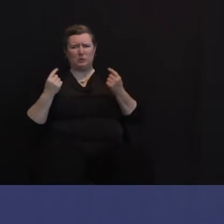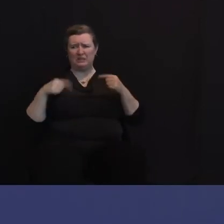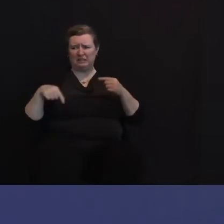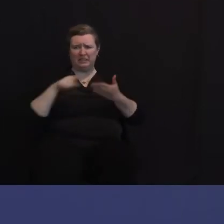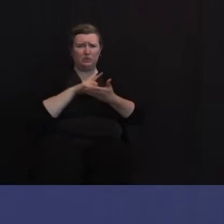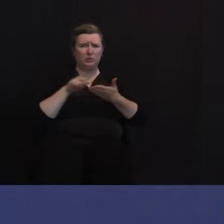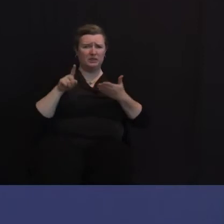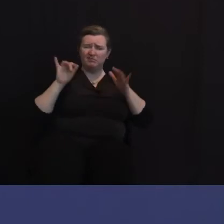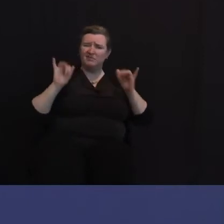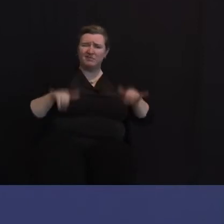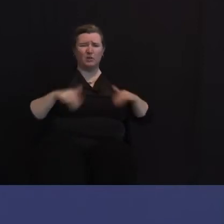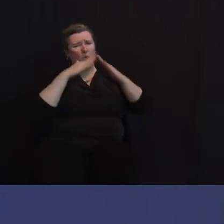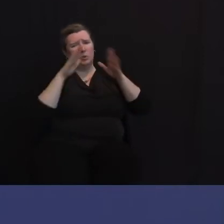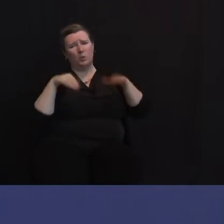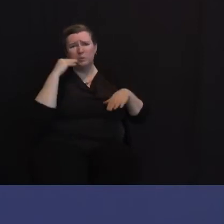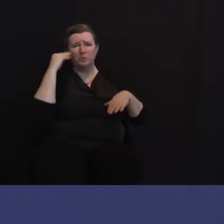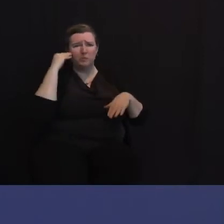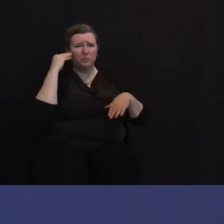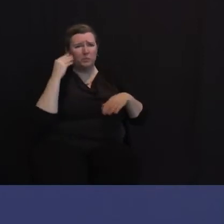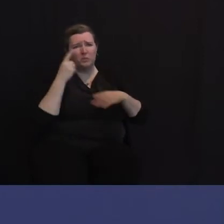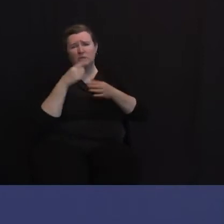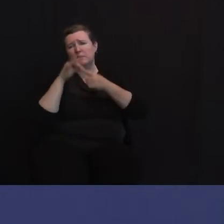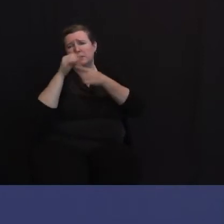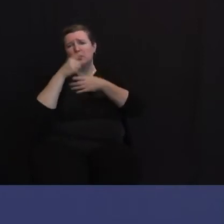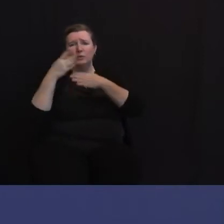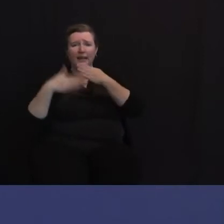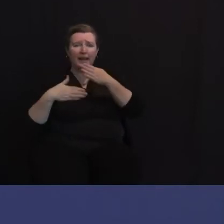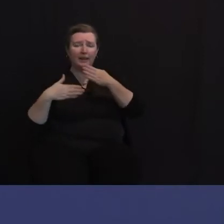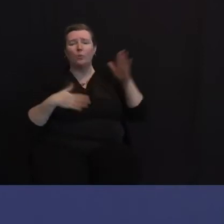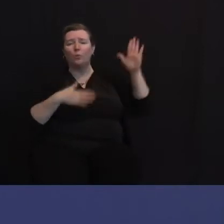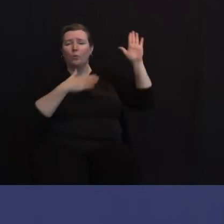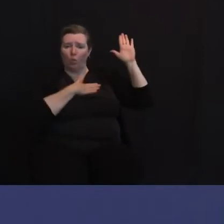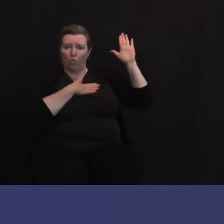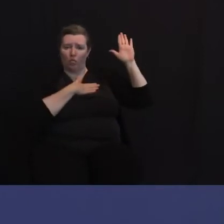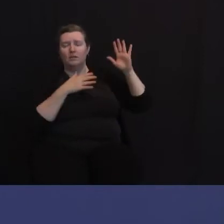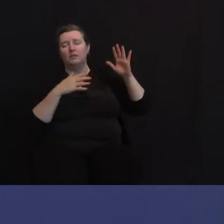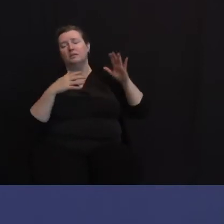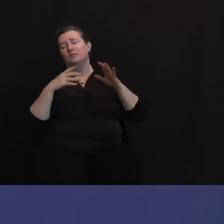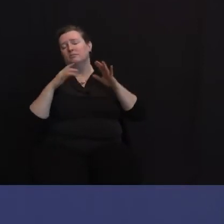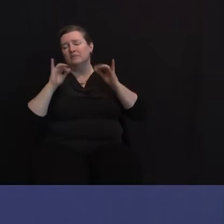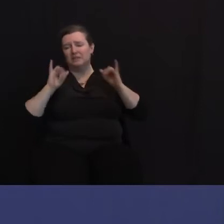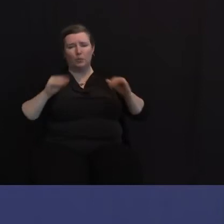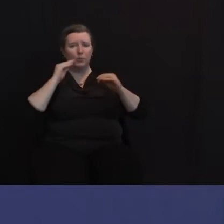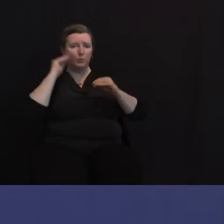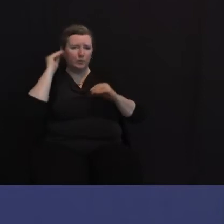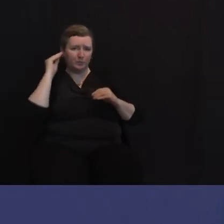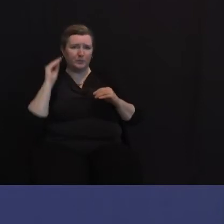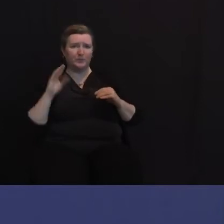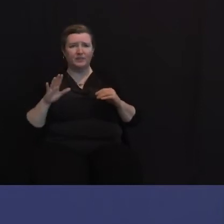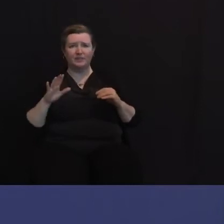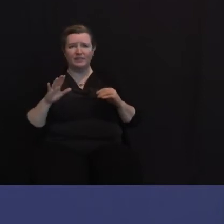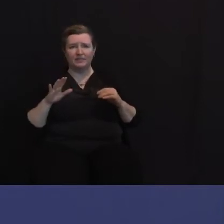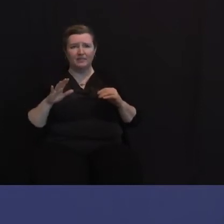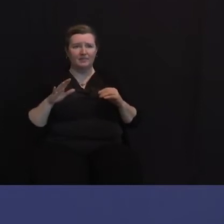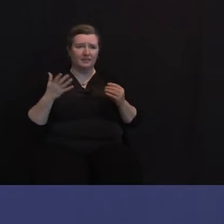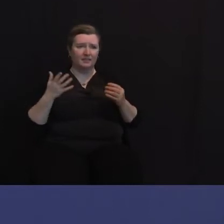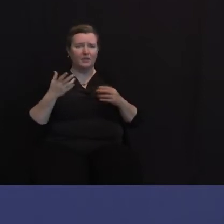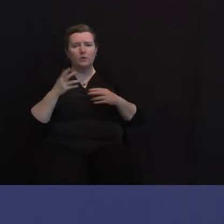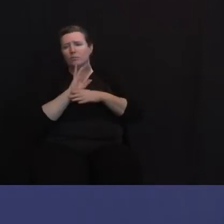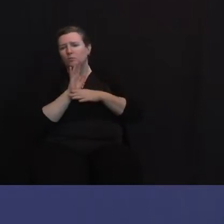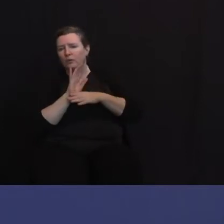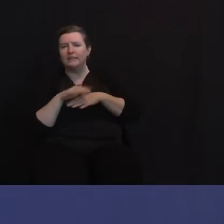home, particularly this weekend or on Inauguration Day at home, watching a movie curled up on the couch. Just be safe. And if you